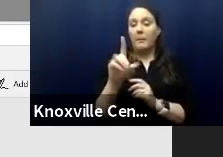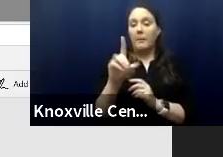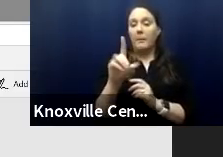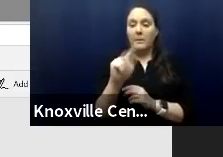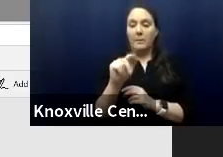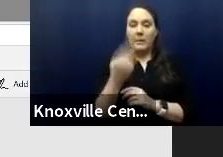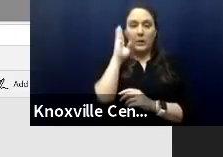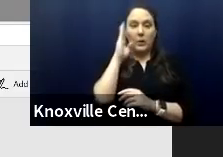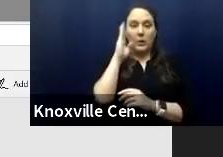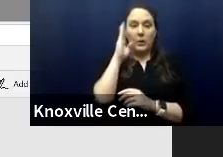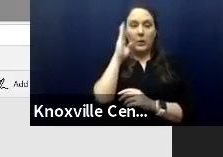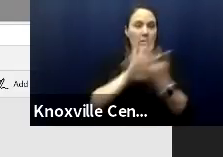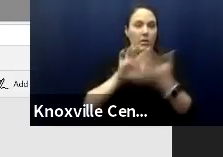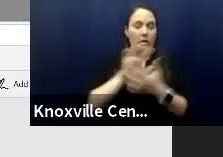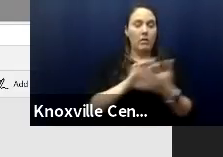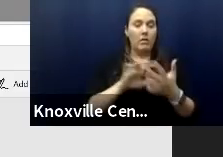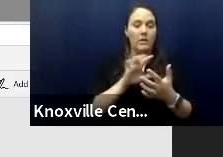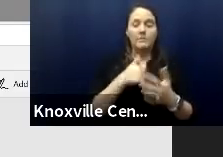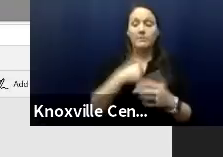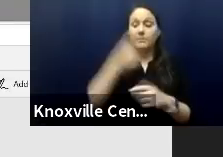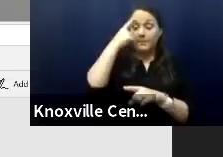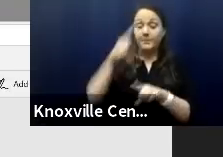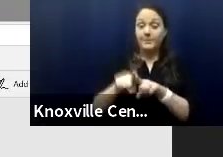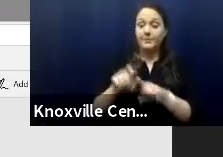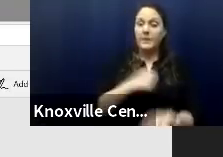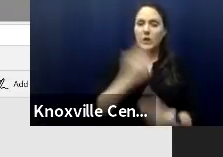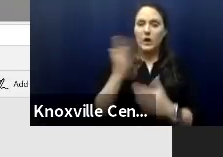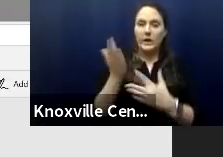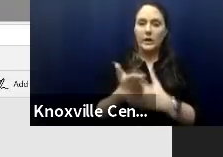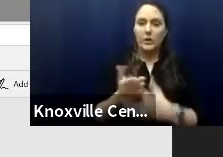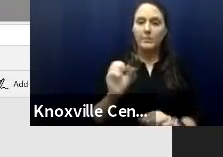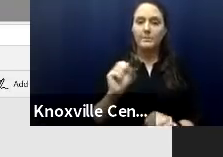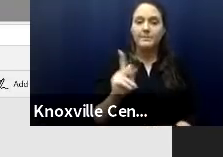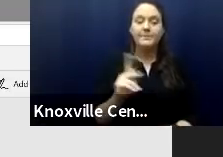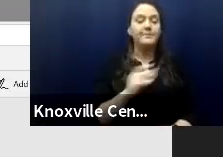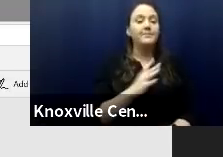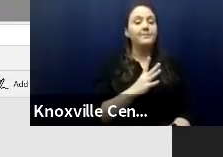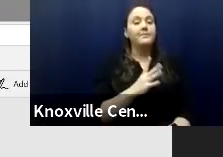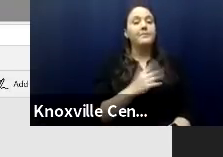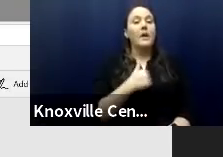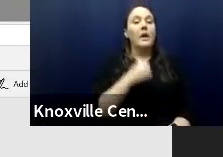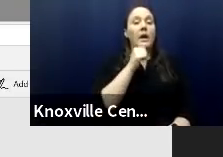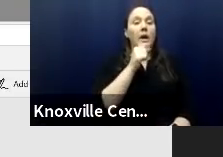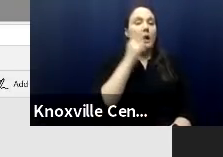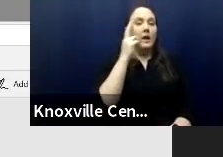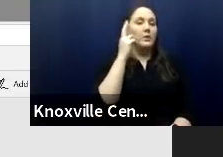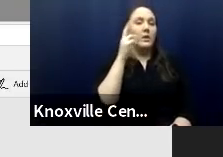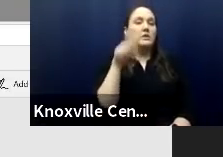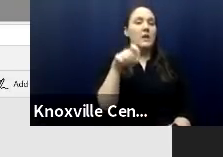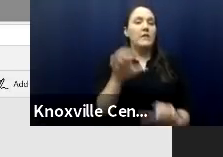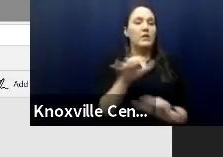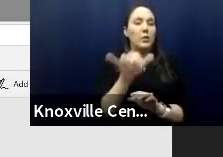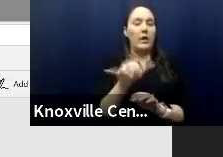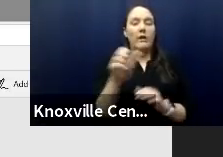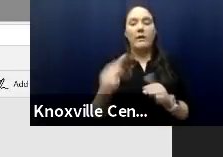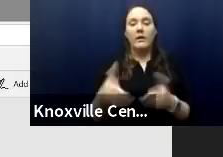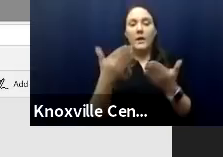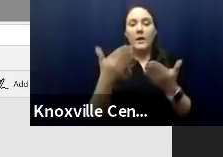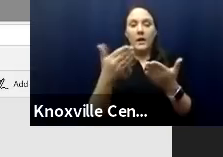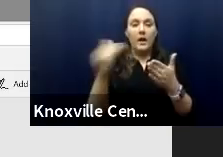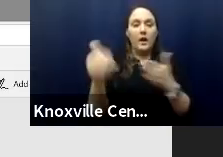agree. Sorry to interrupt. Okay, and I didn't realize that we had to do it that way where we're putting up a new public